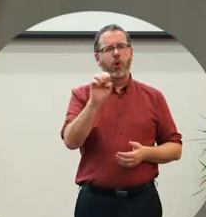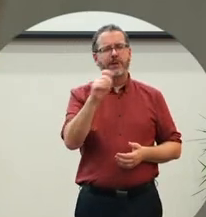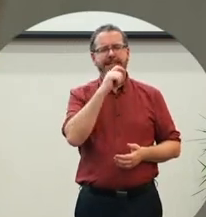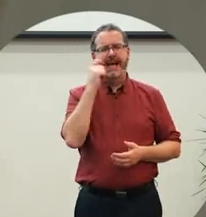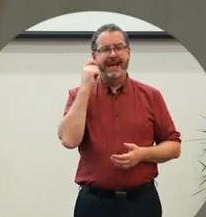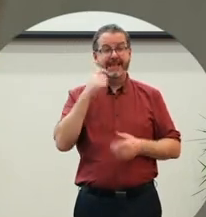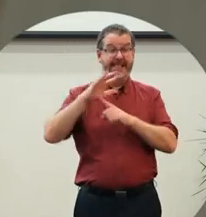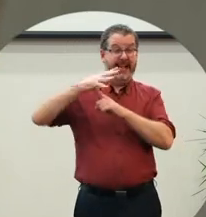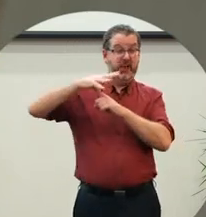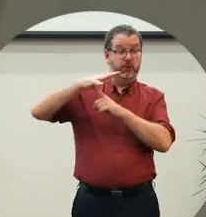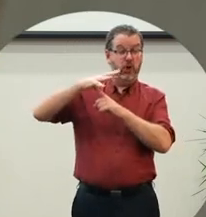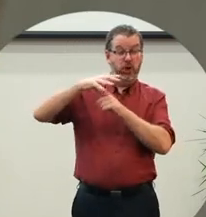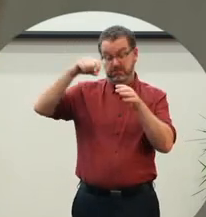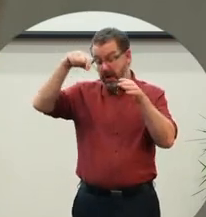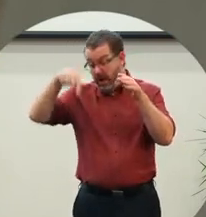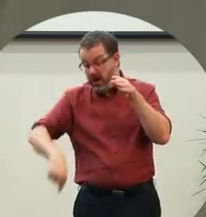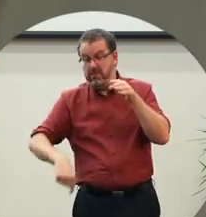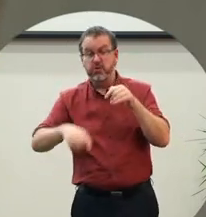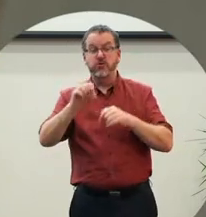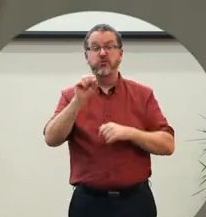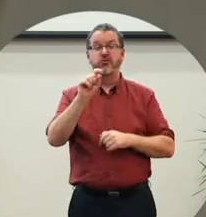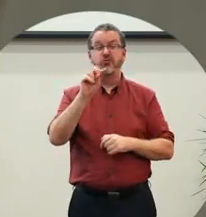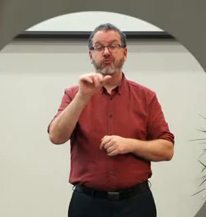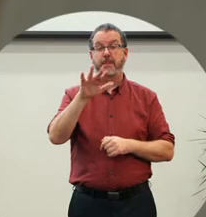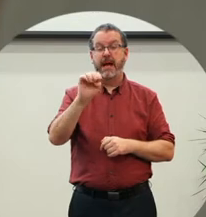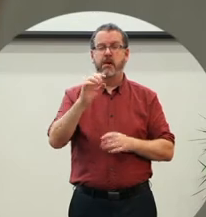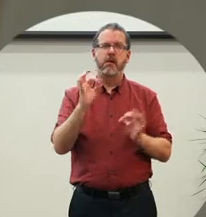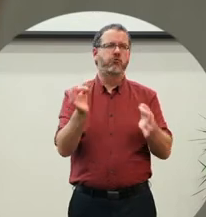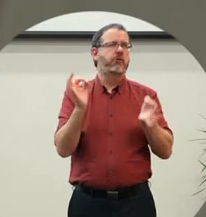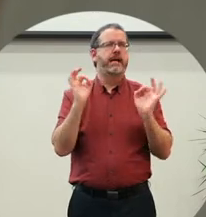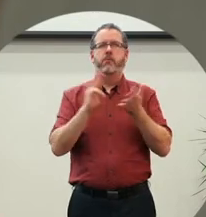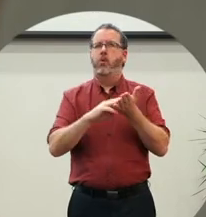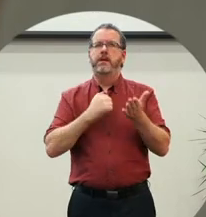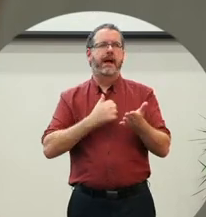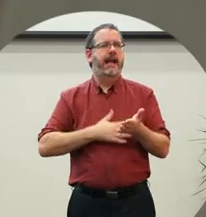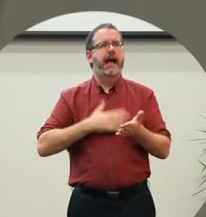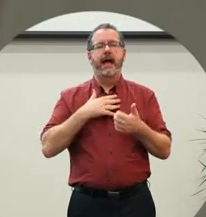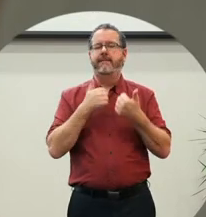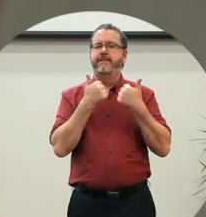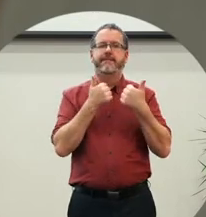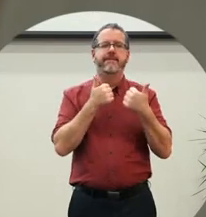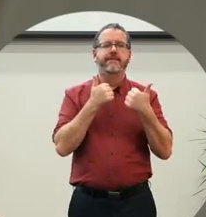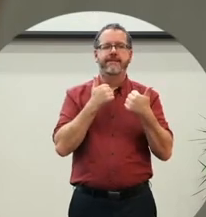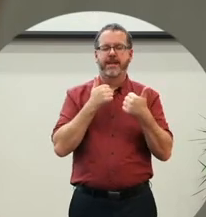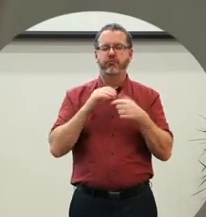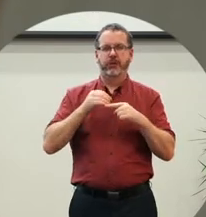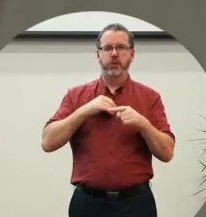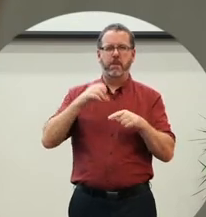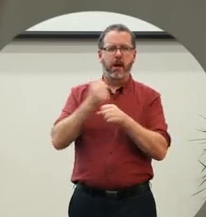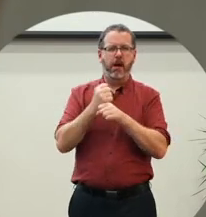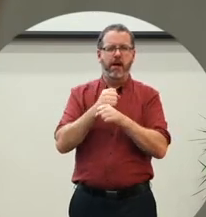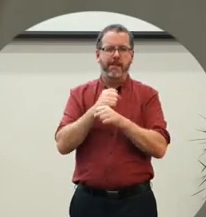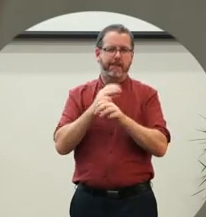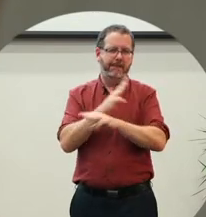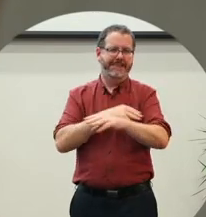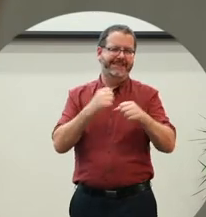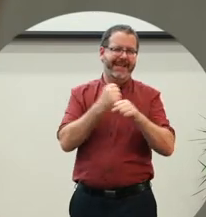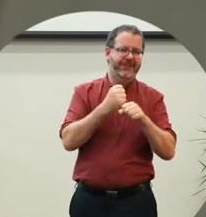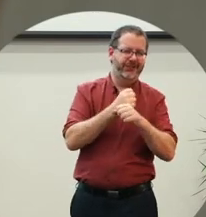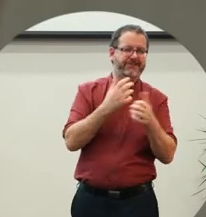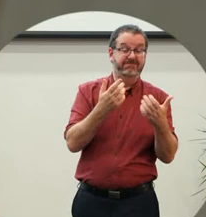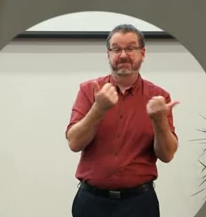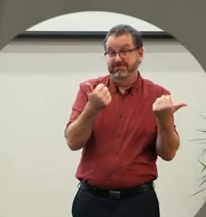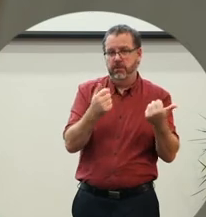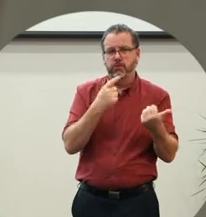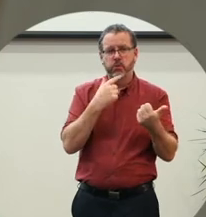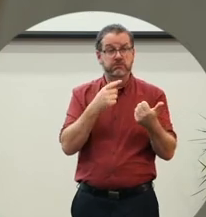moments of her life, the attempted bombing of the police station. But what about the regrets? Has she